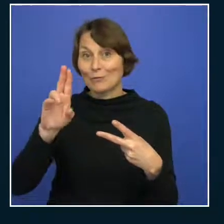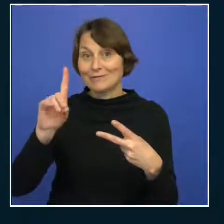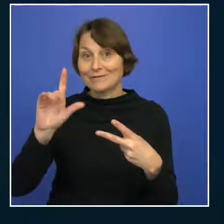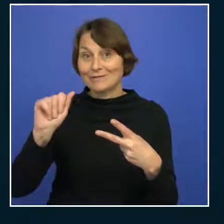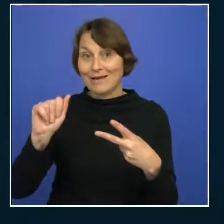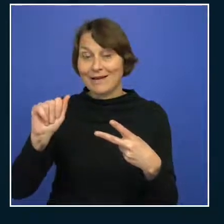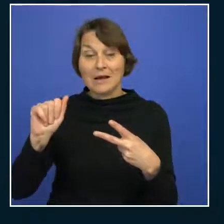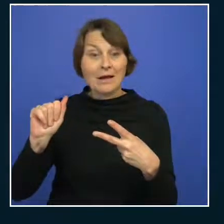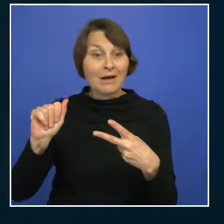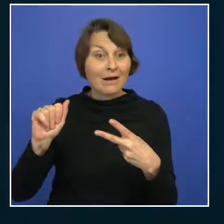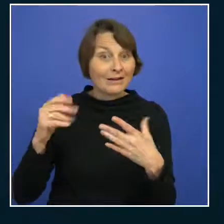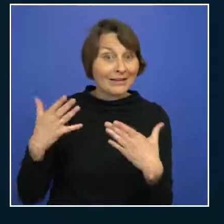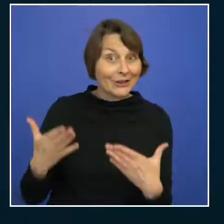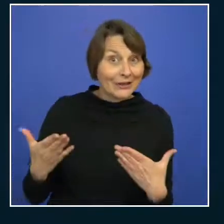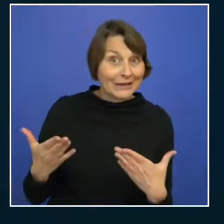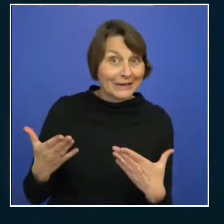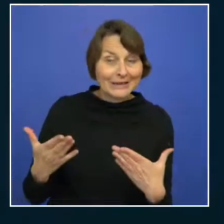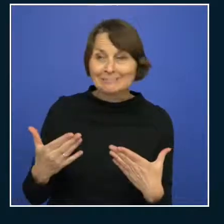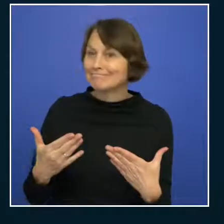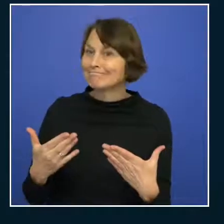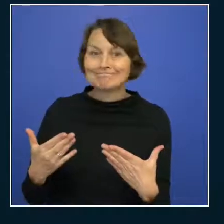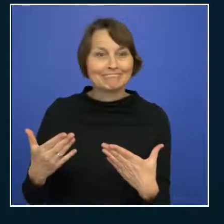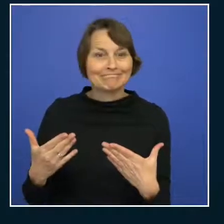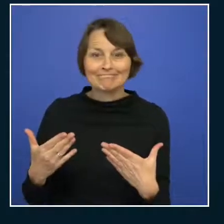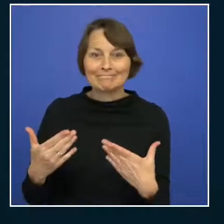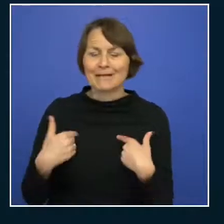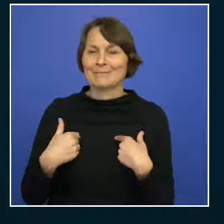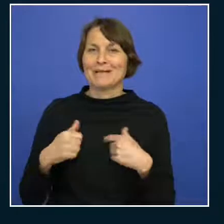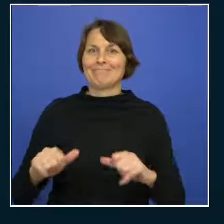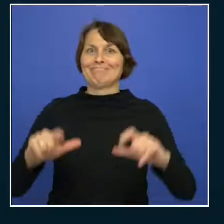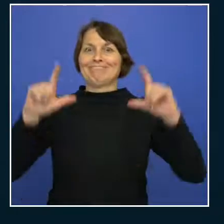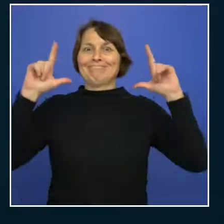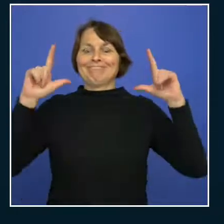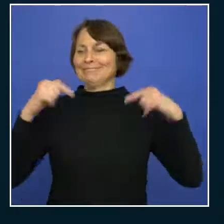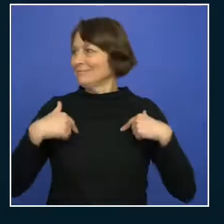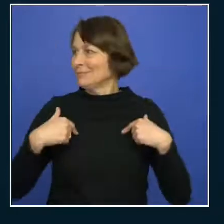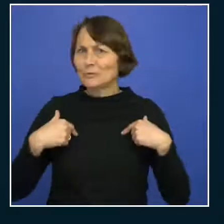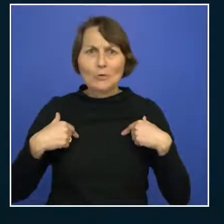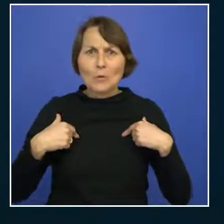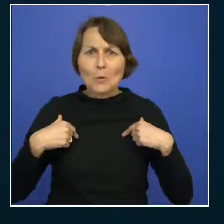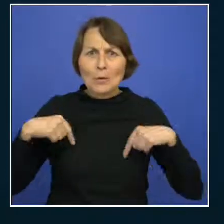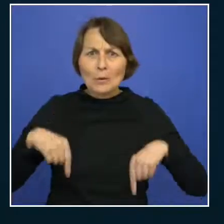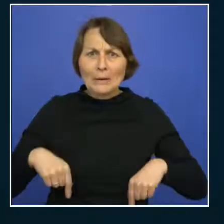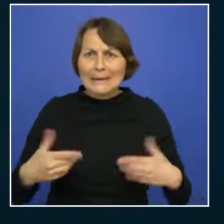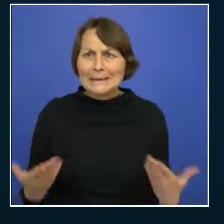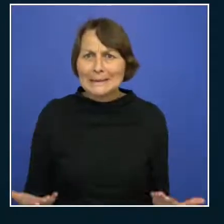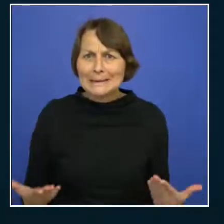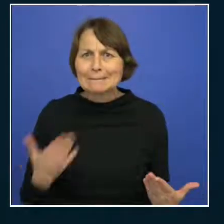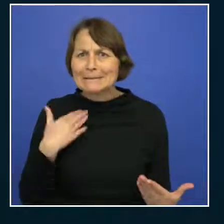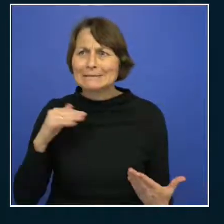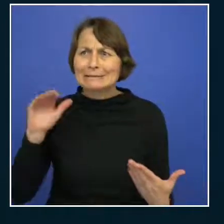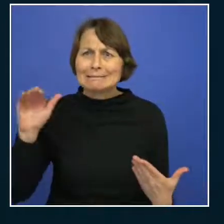No, not yet. You're not expecting me probably, but they're not in there yet. So we're trying to reach them.